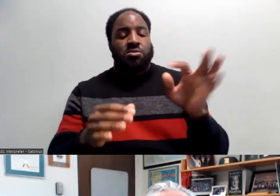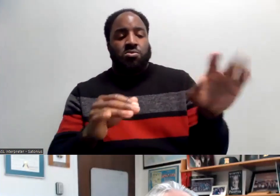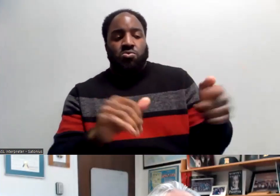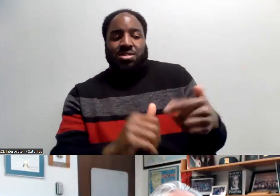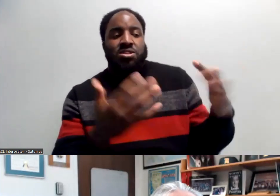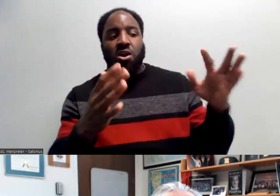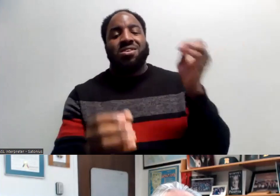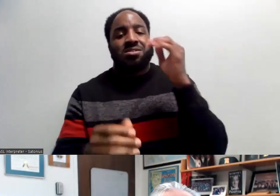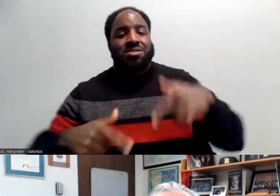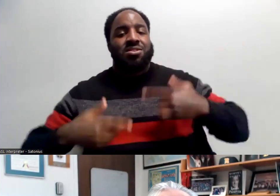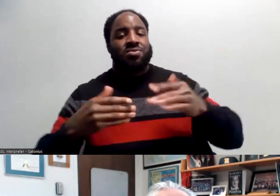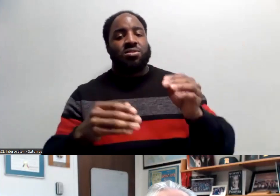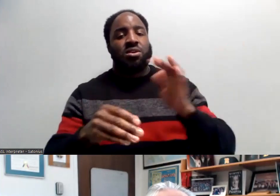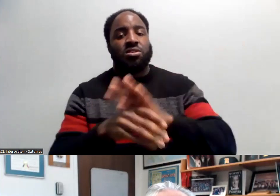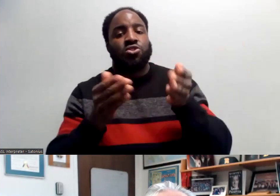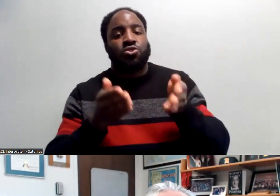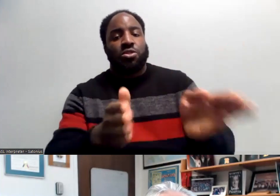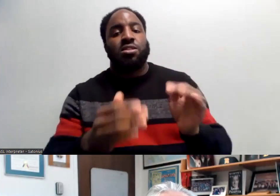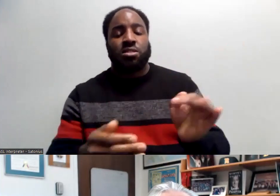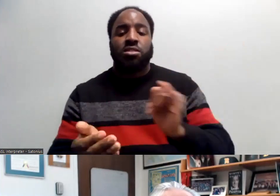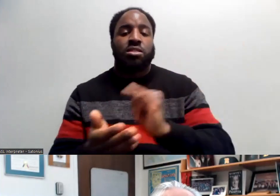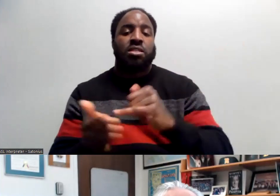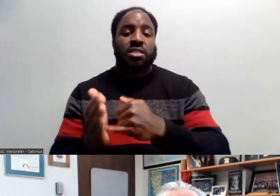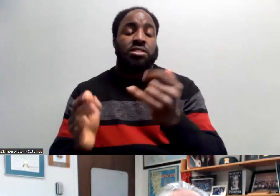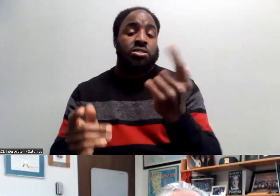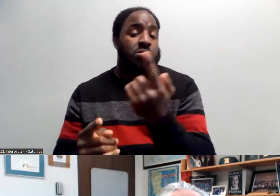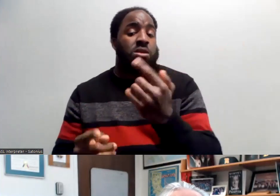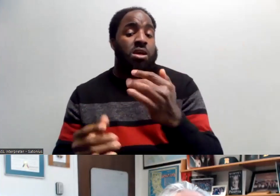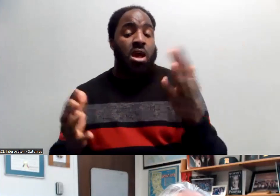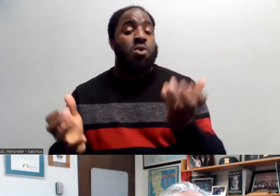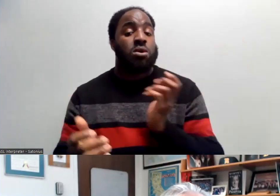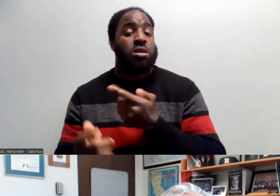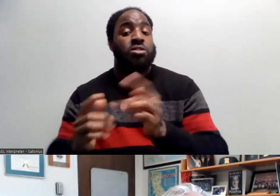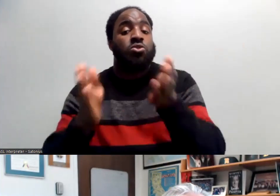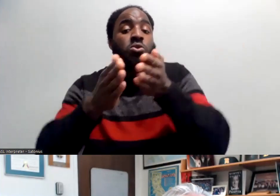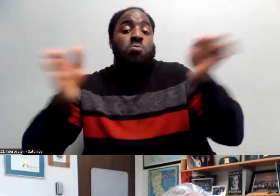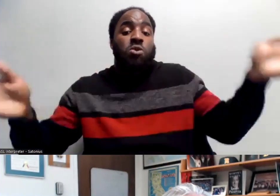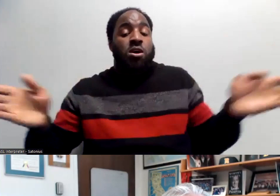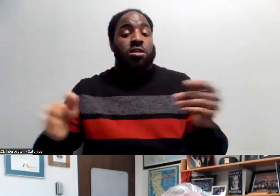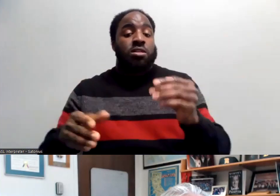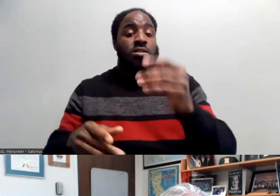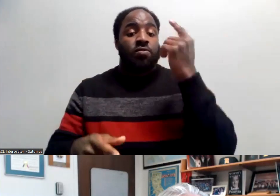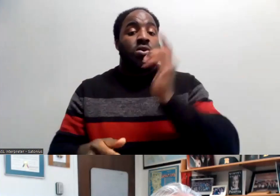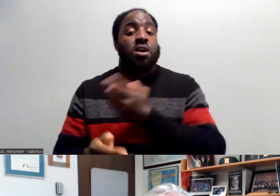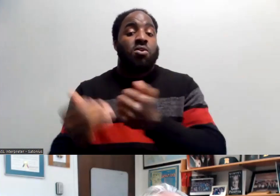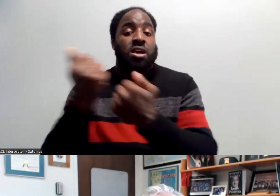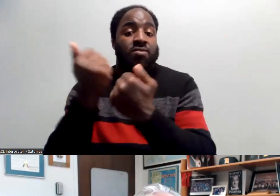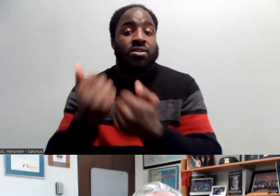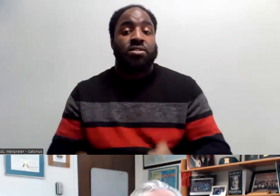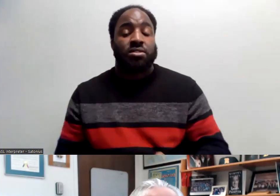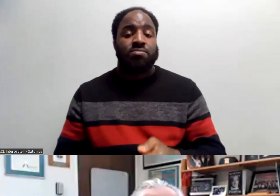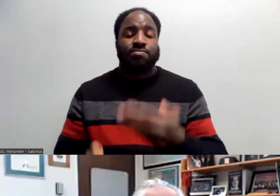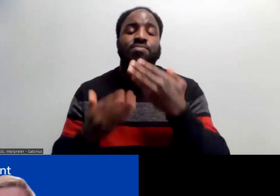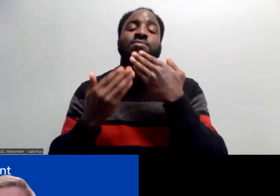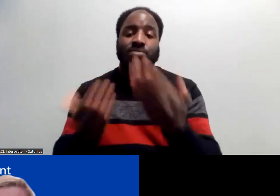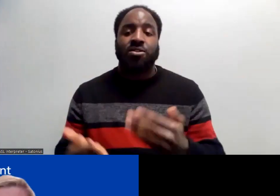anyways, it's something I would like us to broaden in terms of our advocacy. Great, thank you.